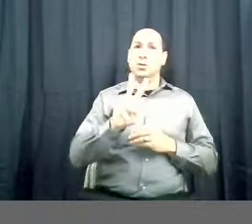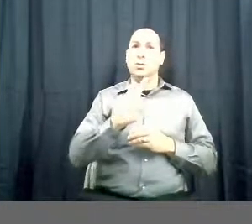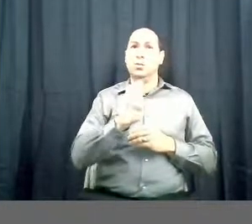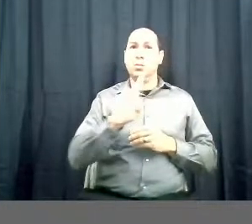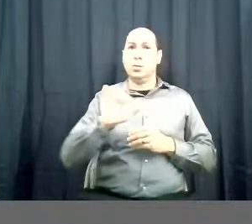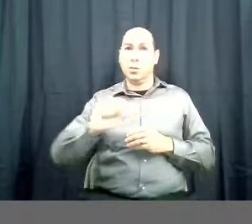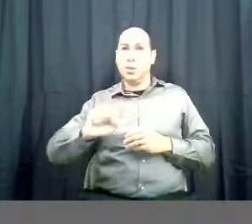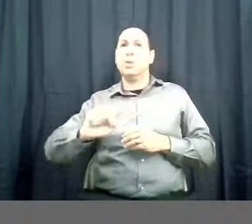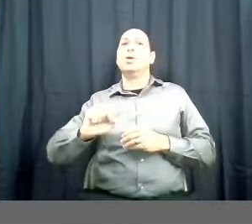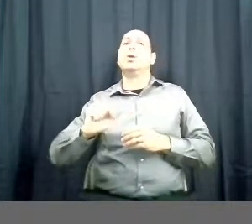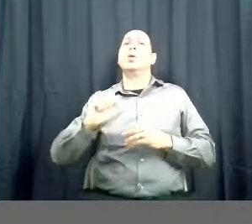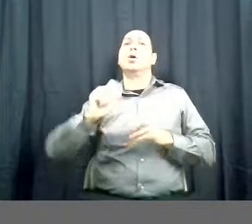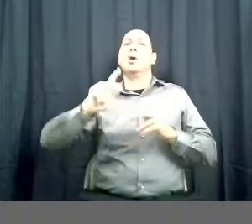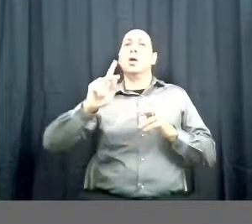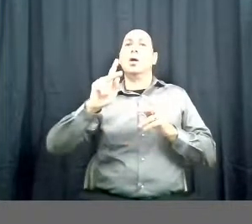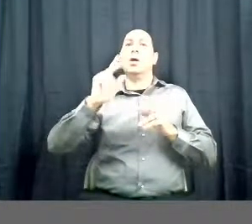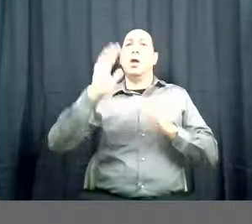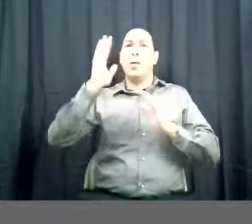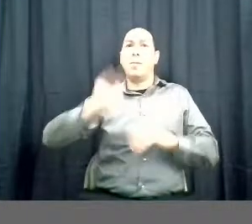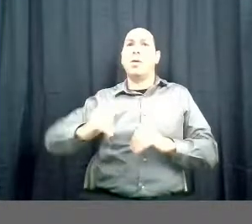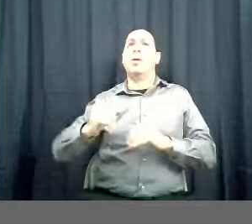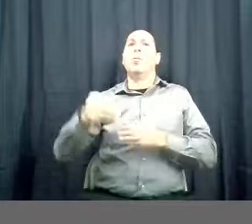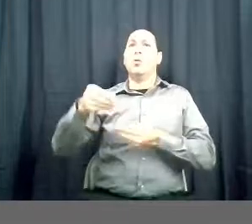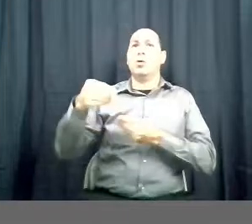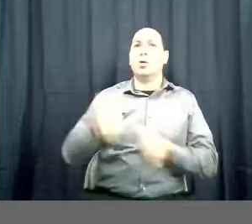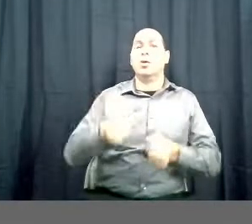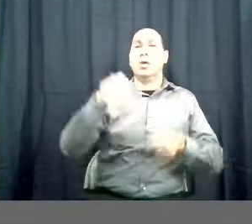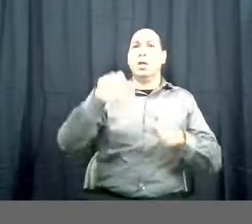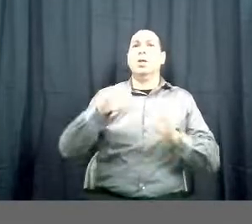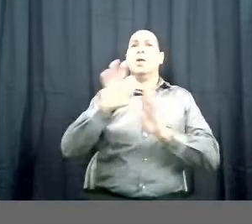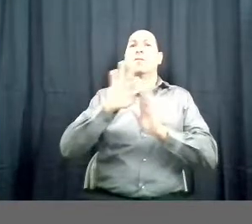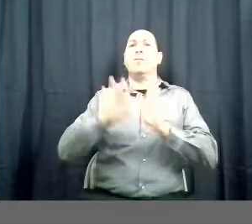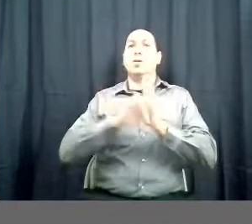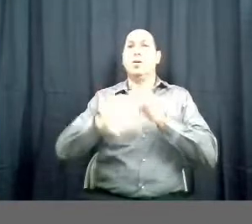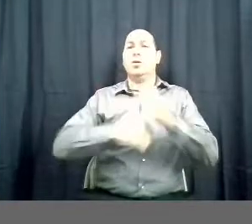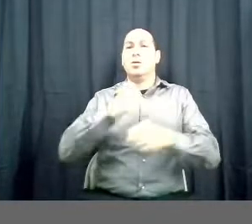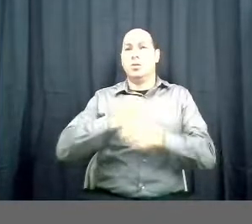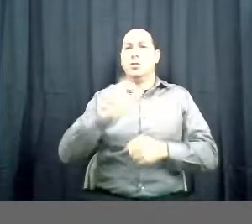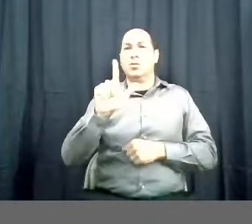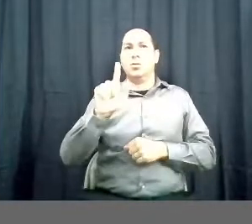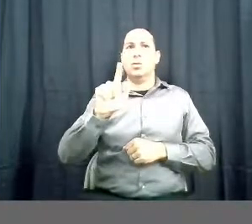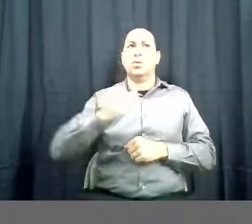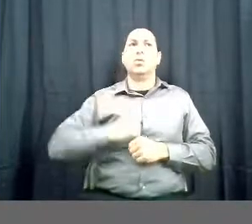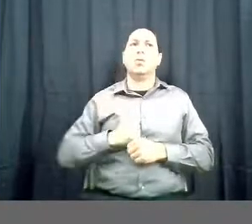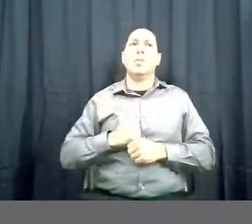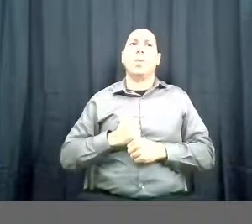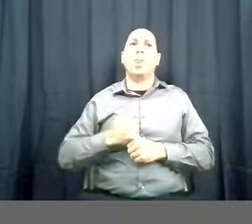year. There are no changes to the terms and conditions of the existing contract